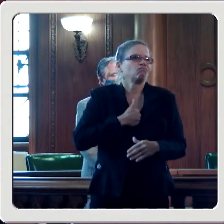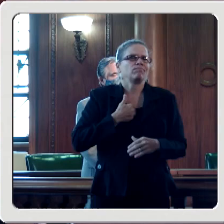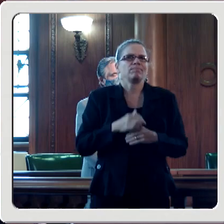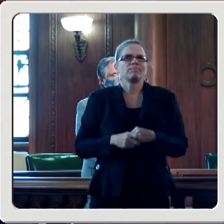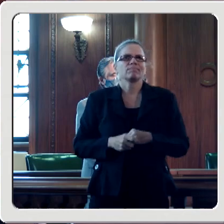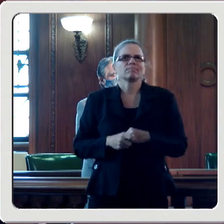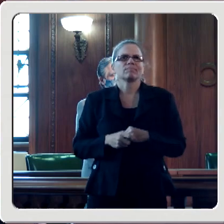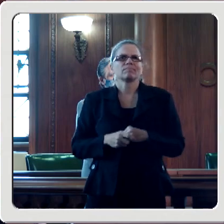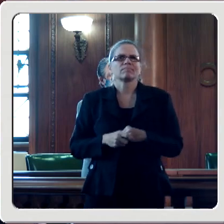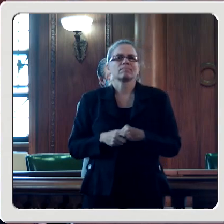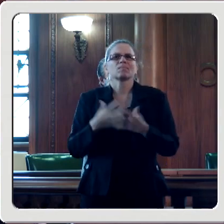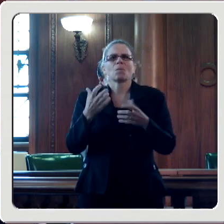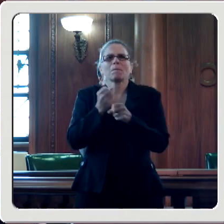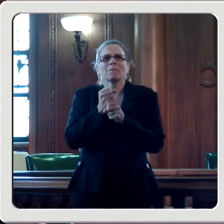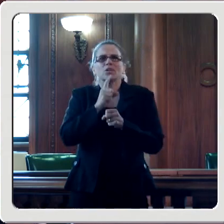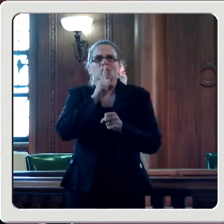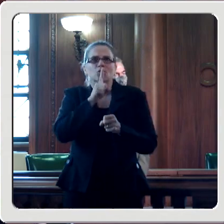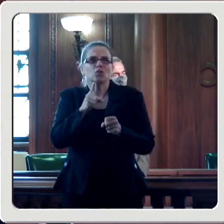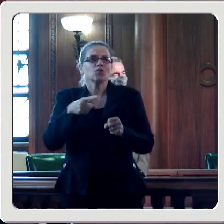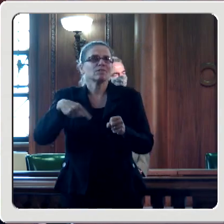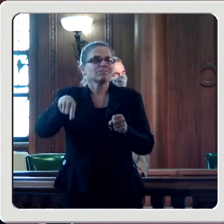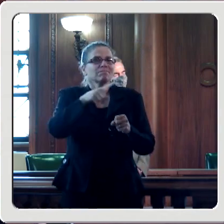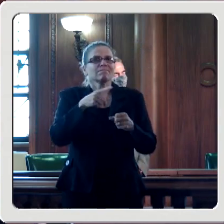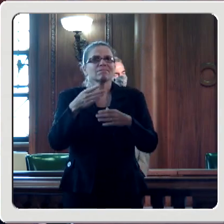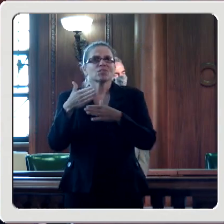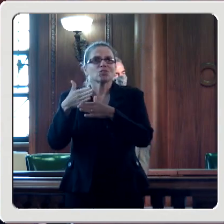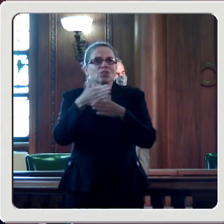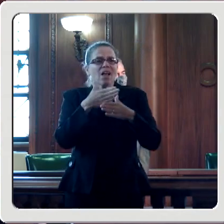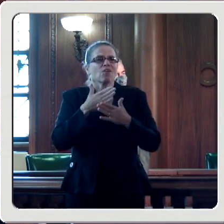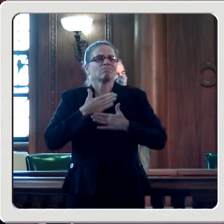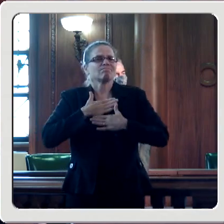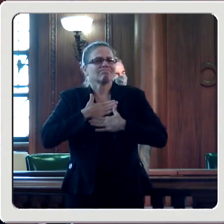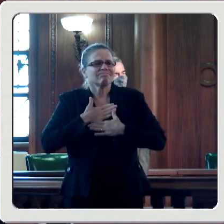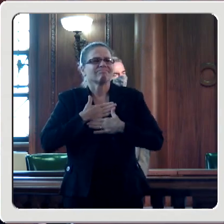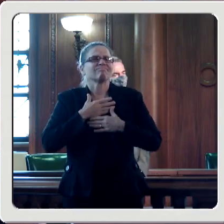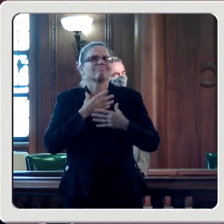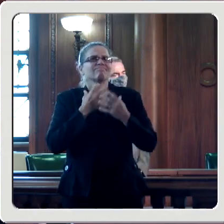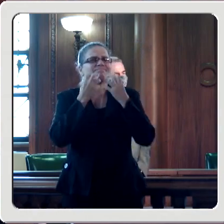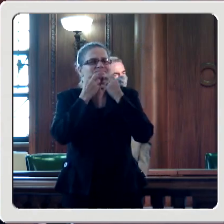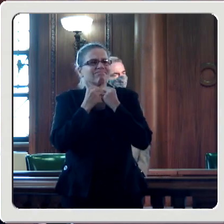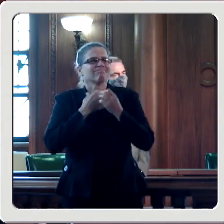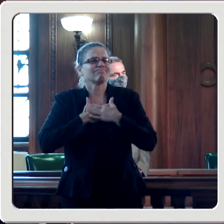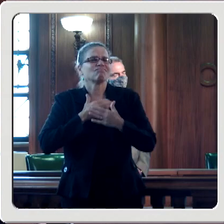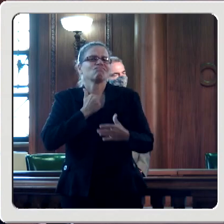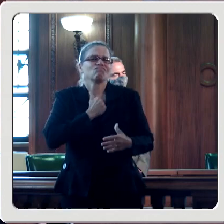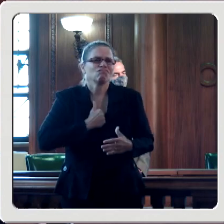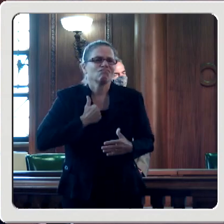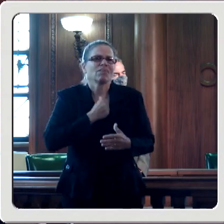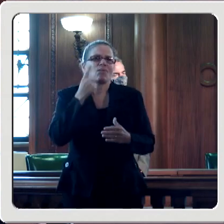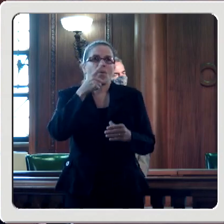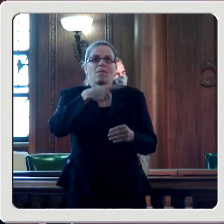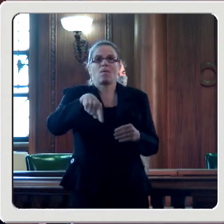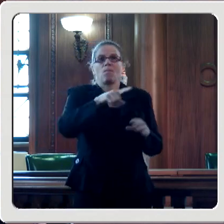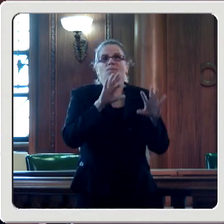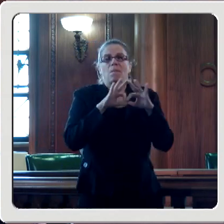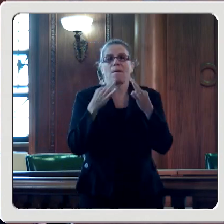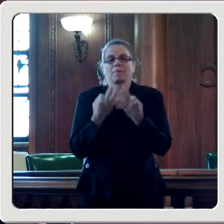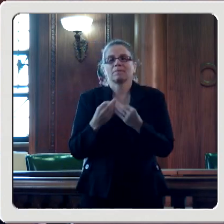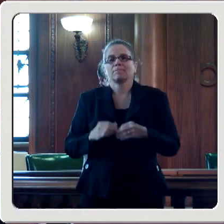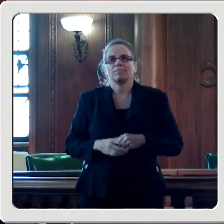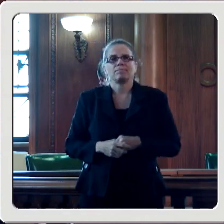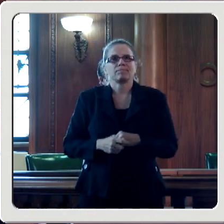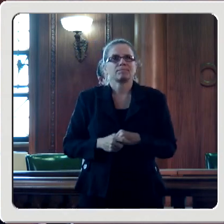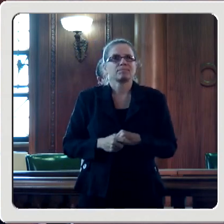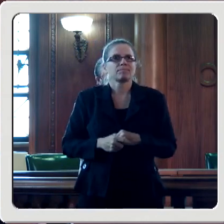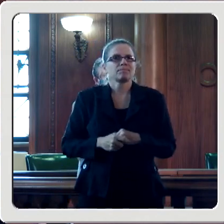that you know we share in your pain as a city. The Springfield School Committee, under